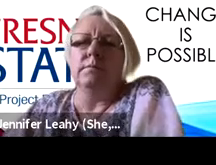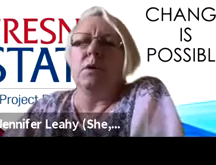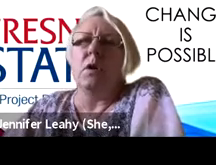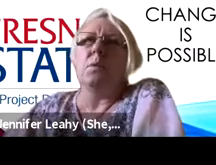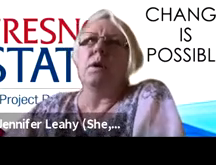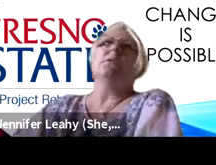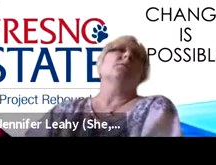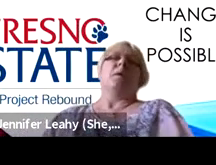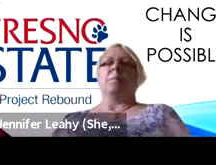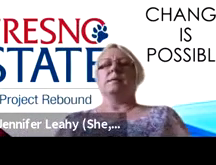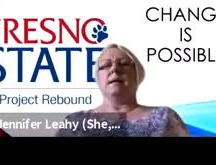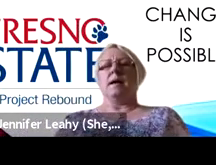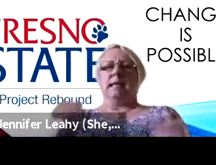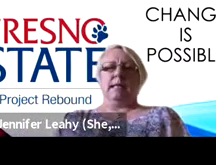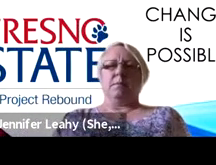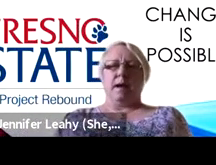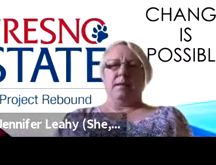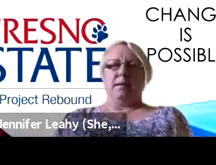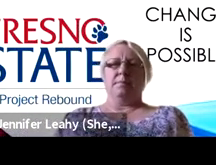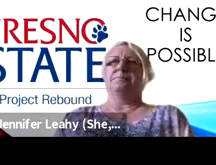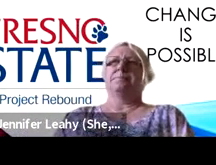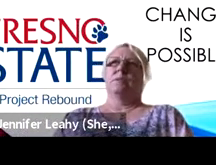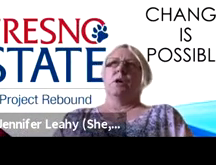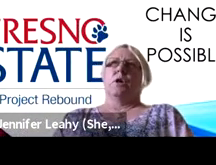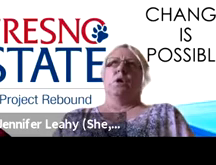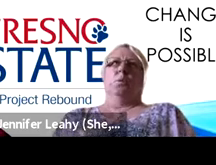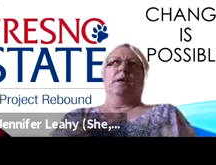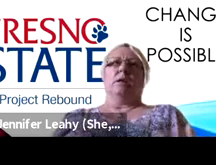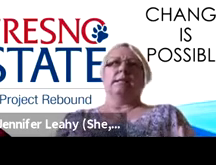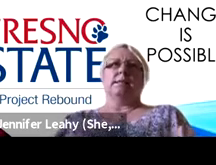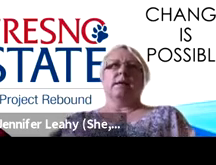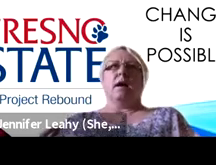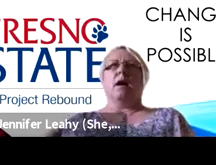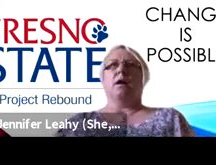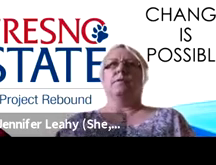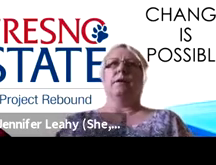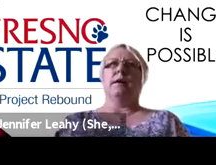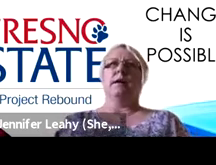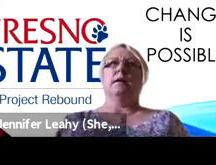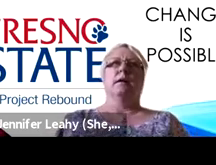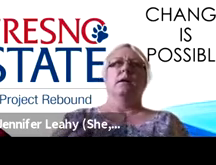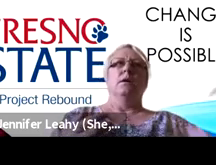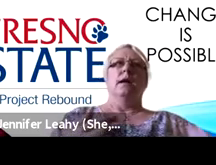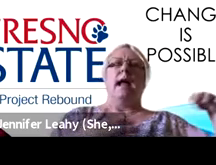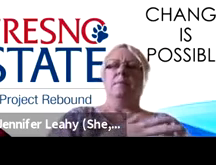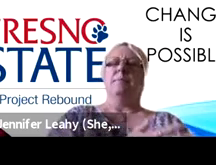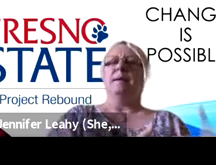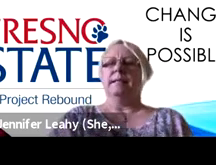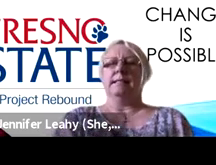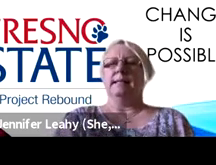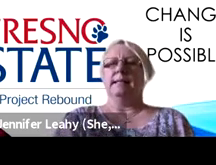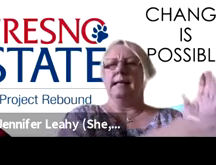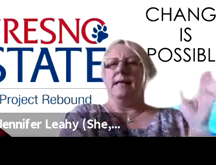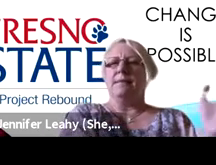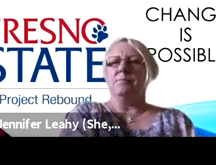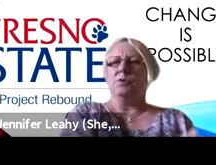goal. Regardless of where a person comes into the pipeline, regardless of how many people